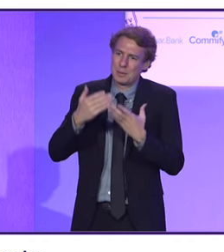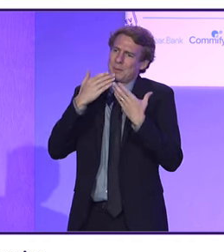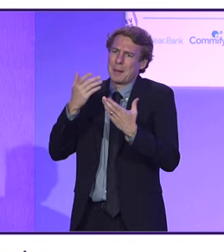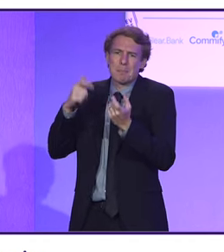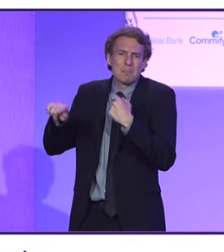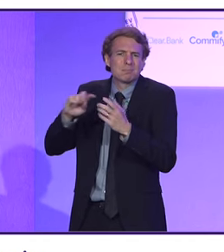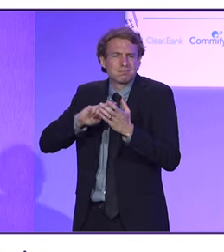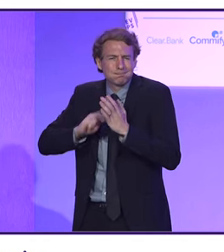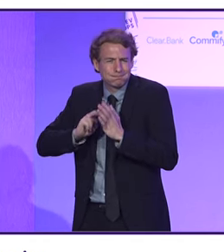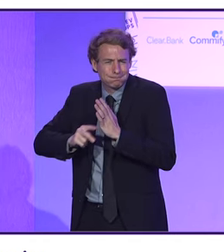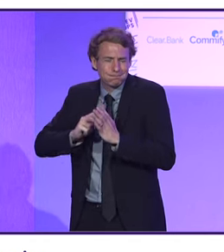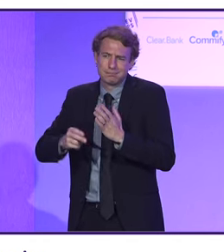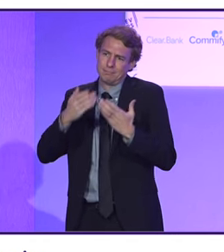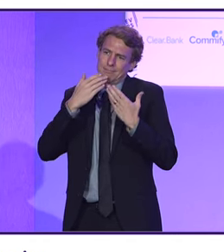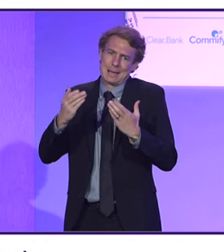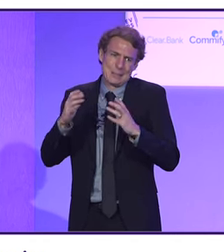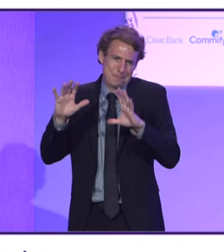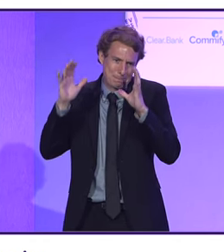It's really amazing.